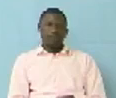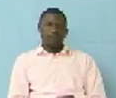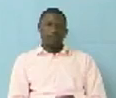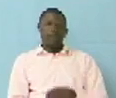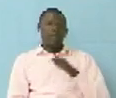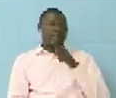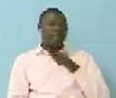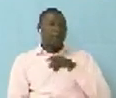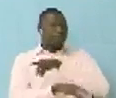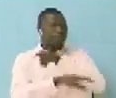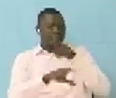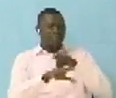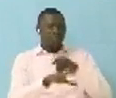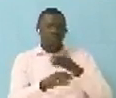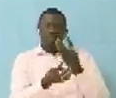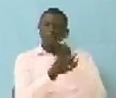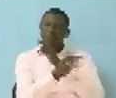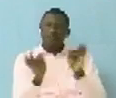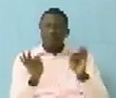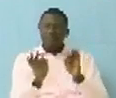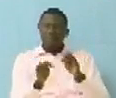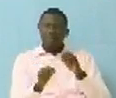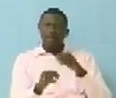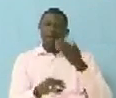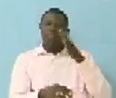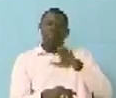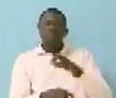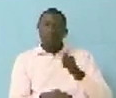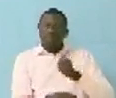should be free from threats and pressure?